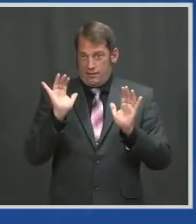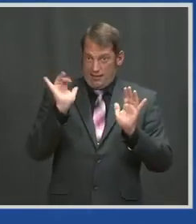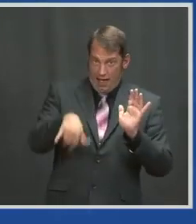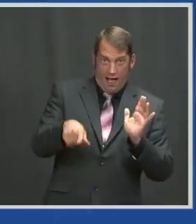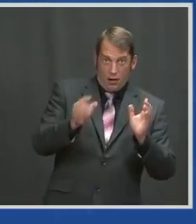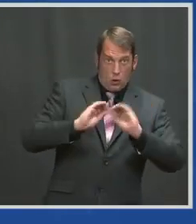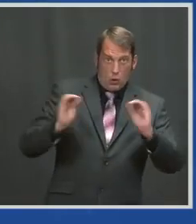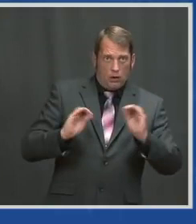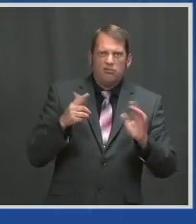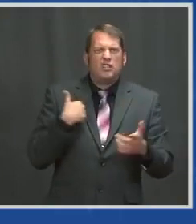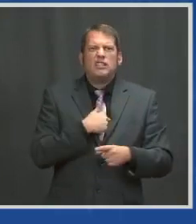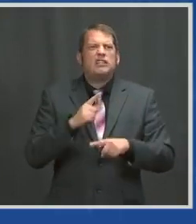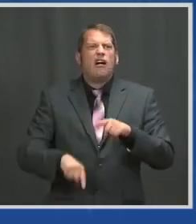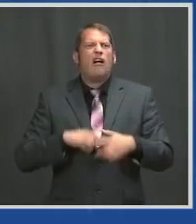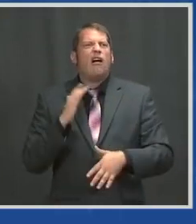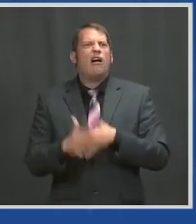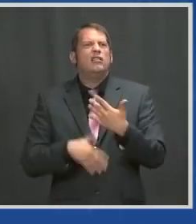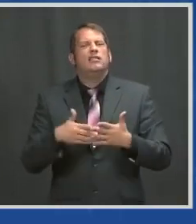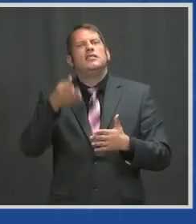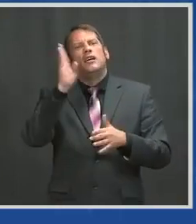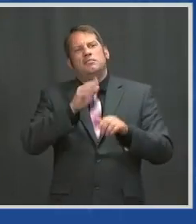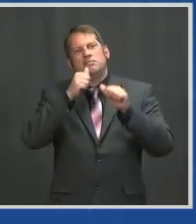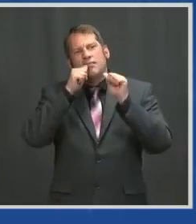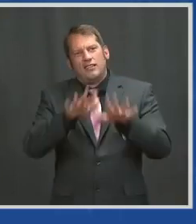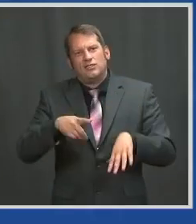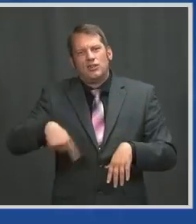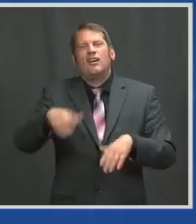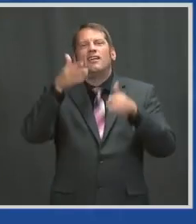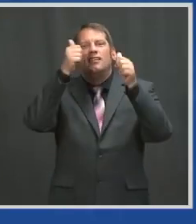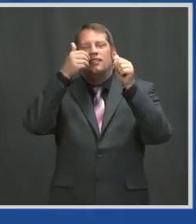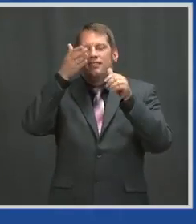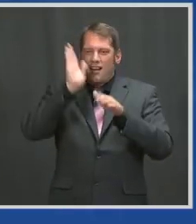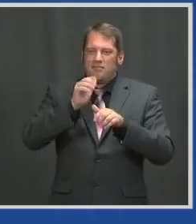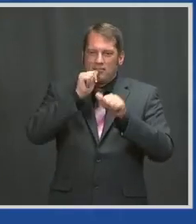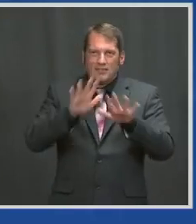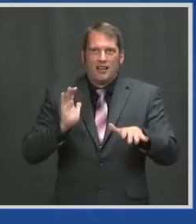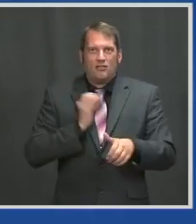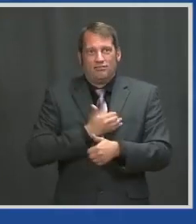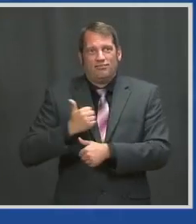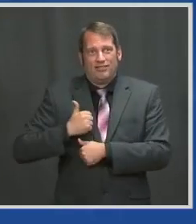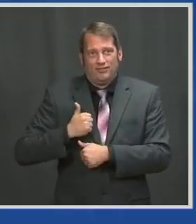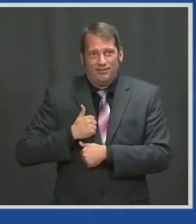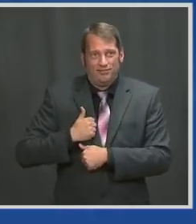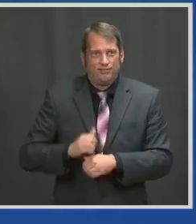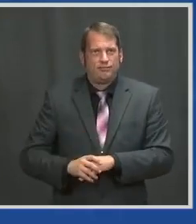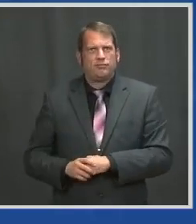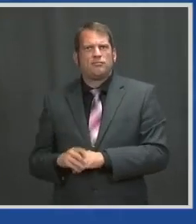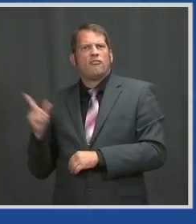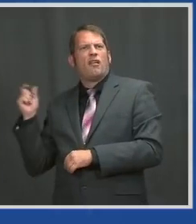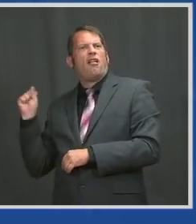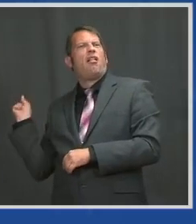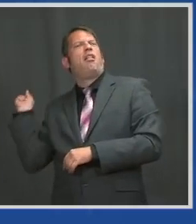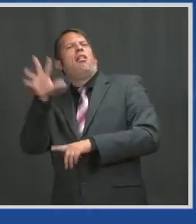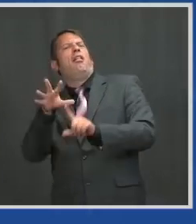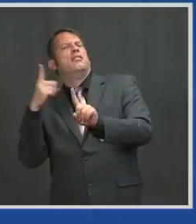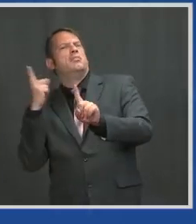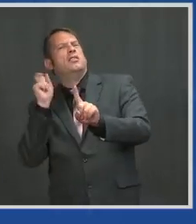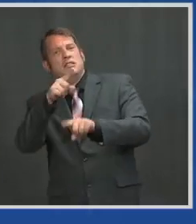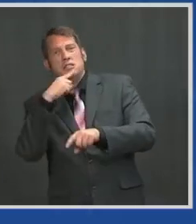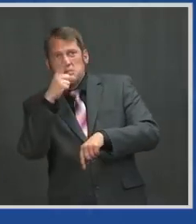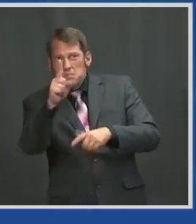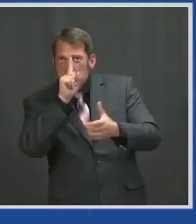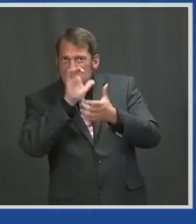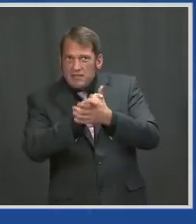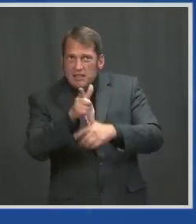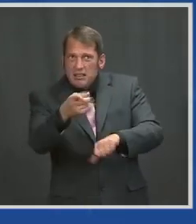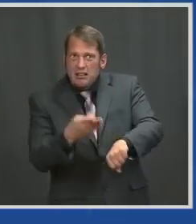God protect our troops. Thank you very much. President, do you believe enhanced unemployment benefits had any effect on diminishing a return to